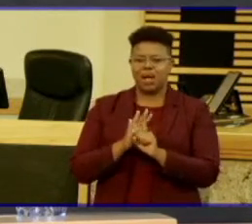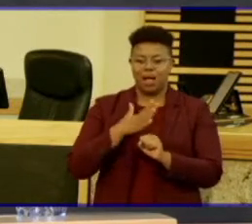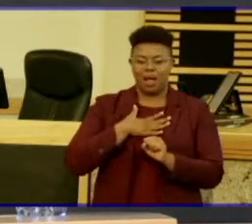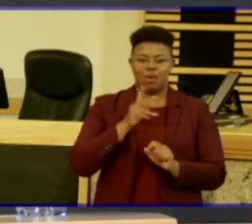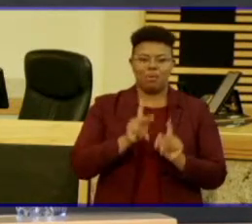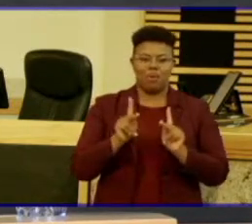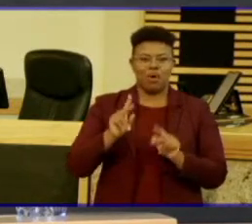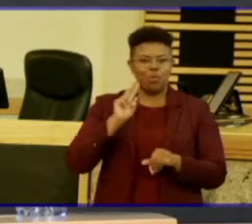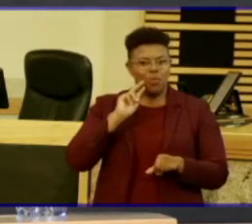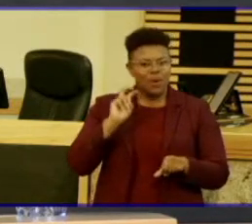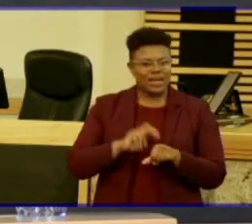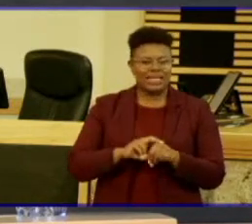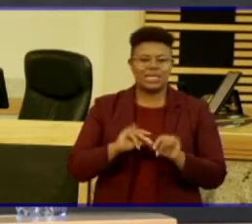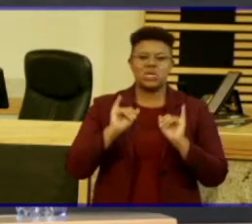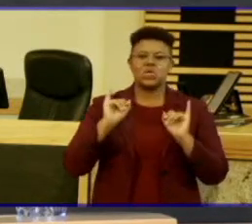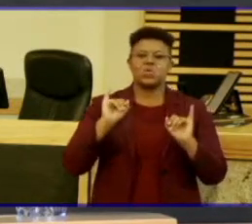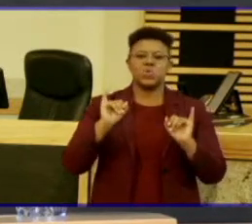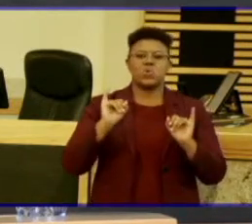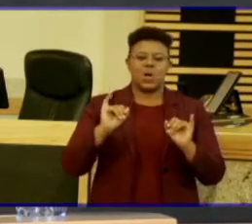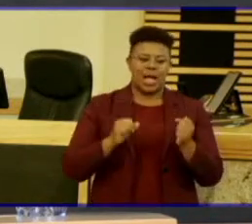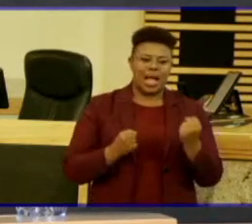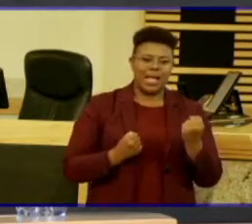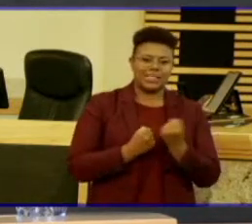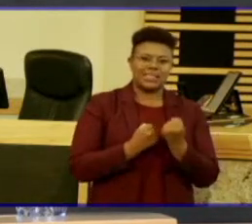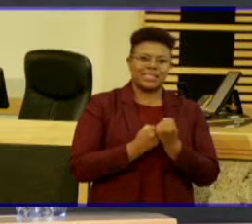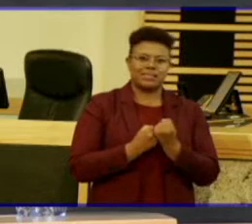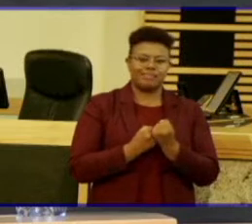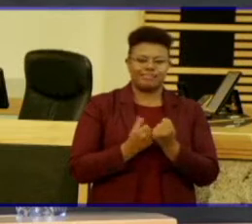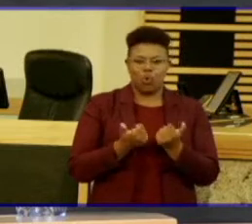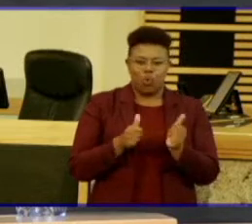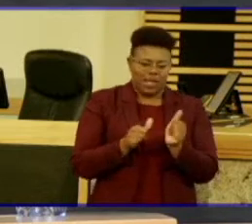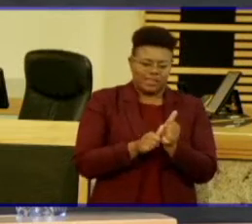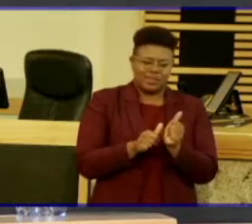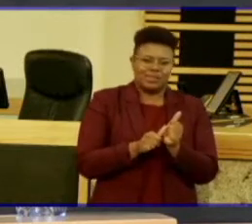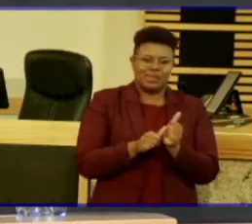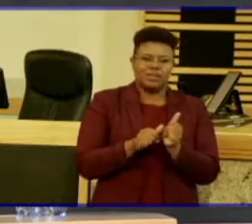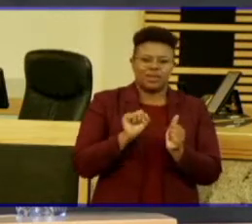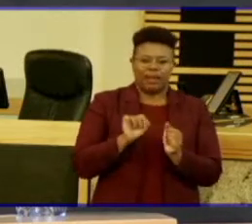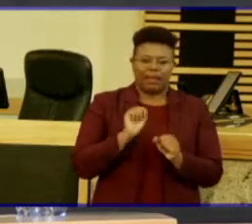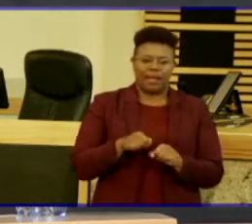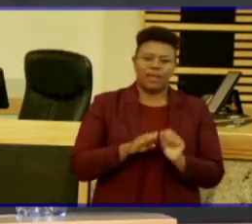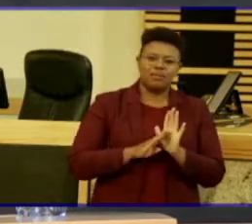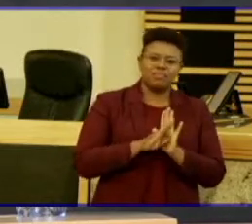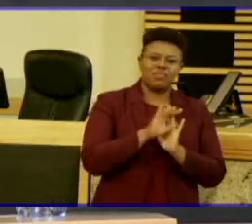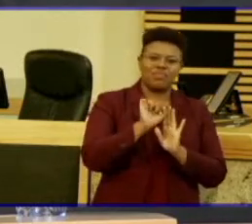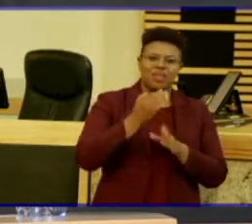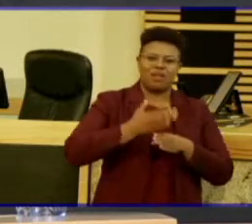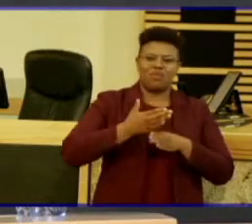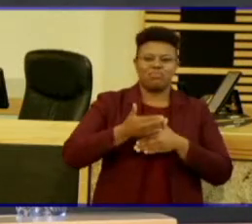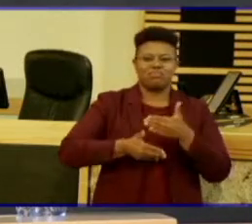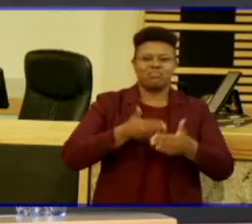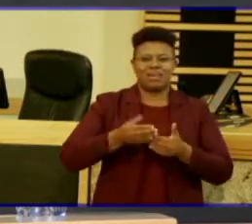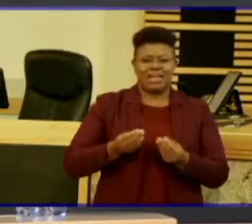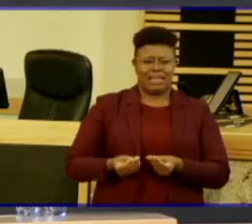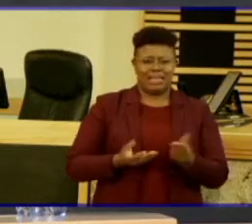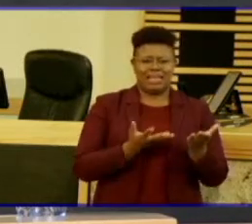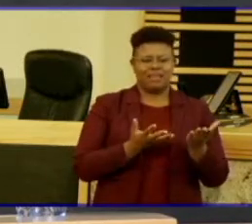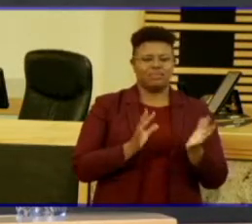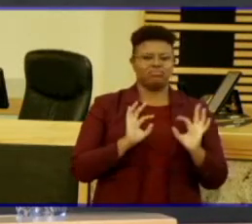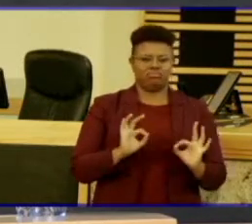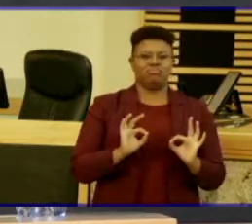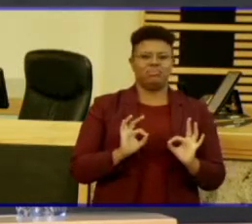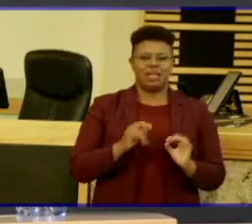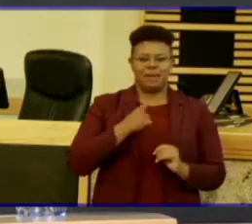need critical and essential assistive devices to improve their functionality and provide them with dignity and